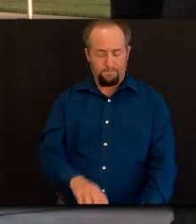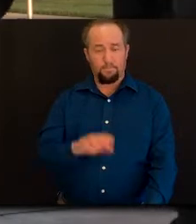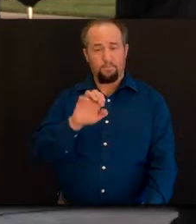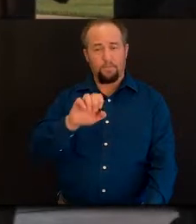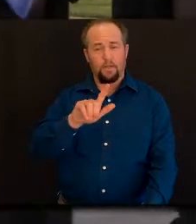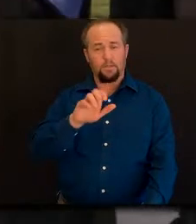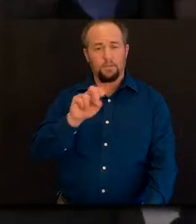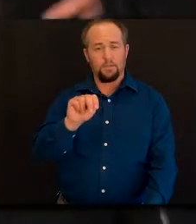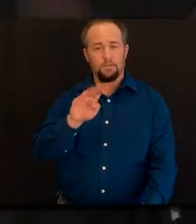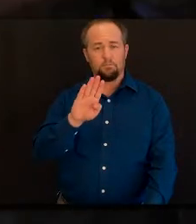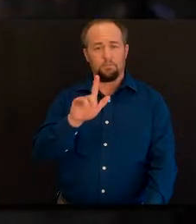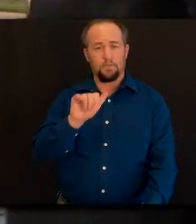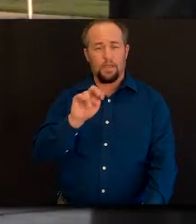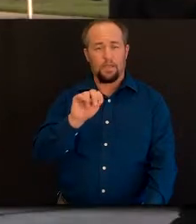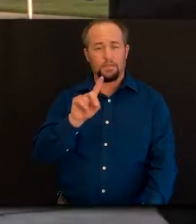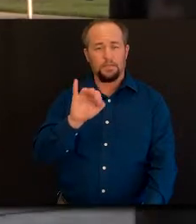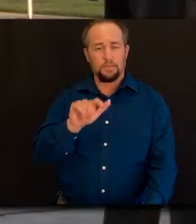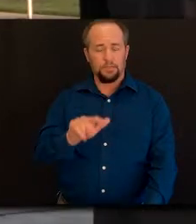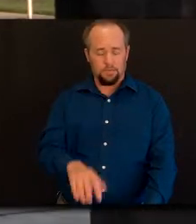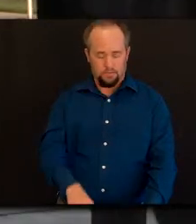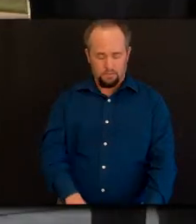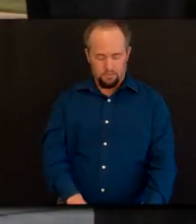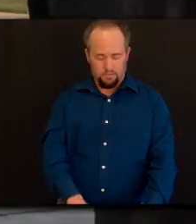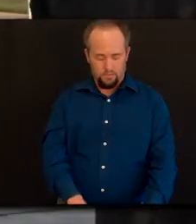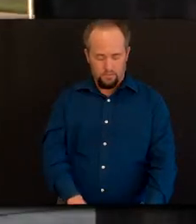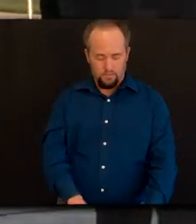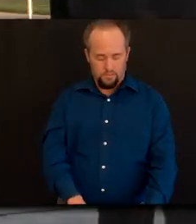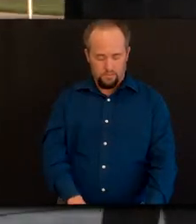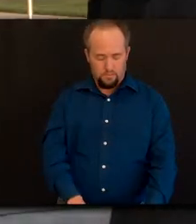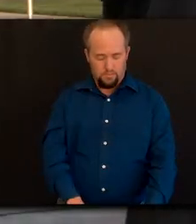Elson J. Blanding.